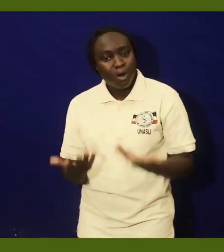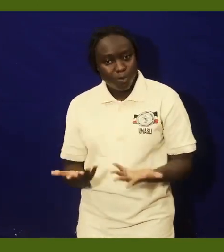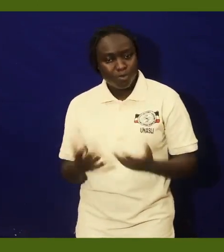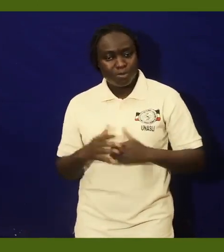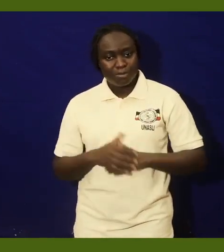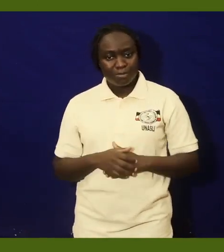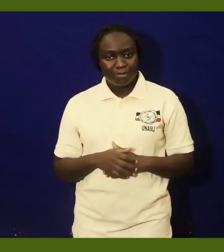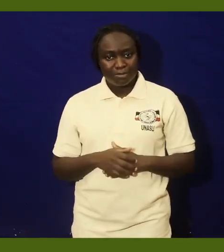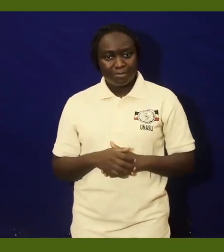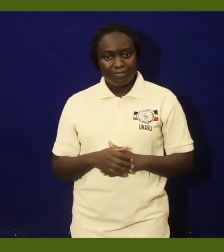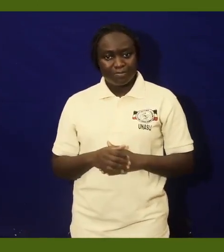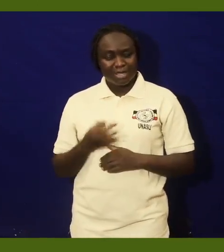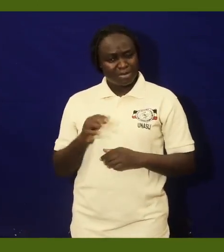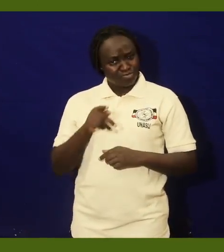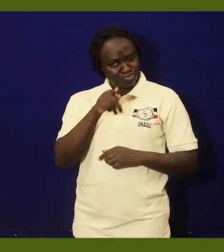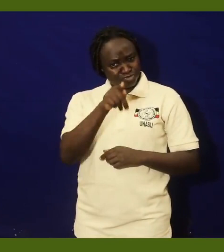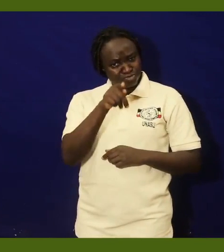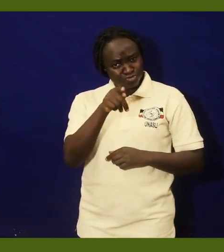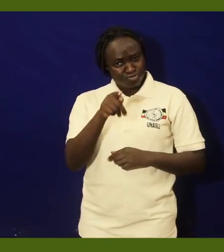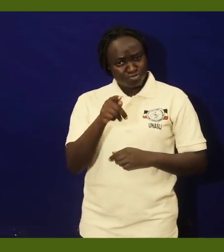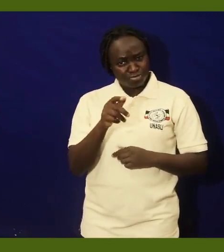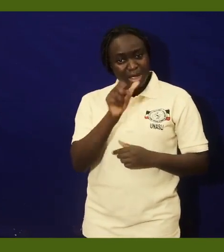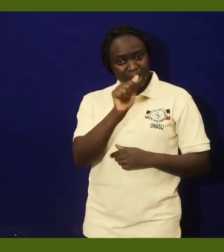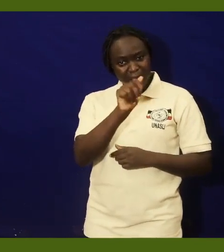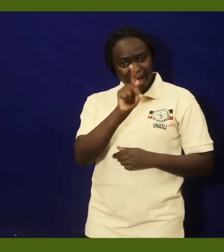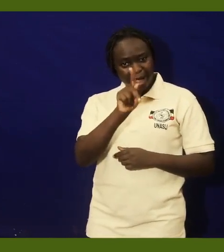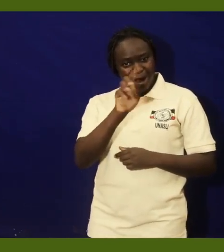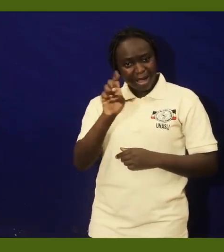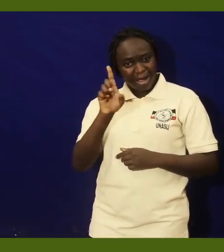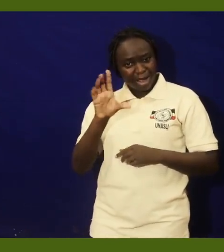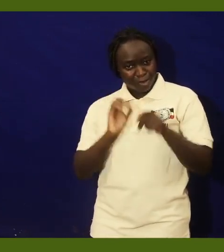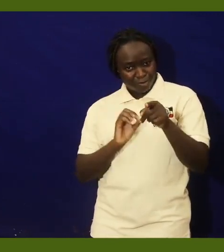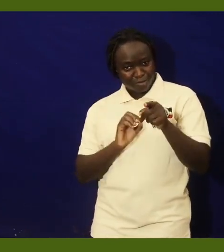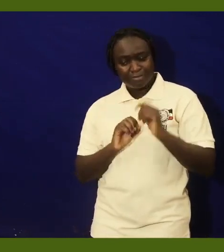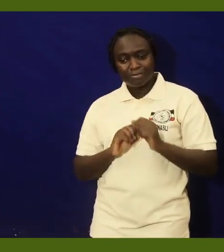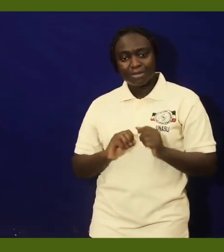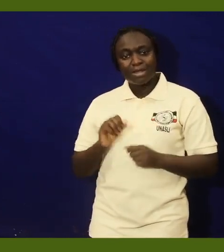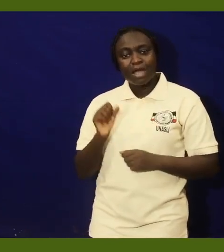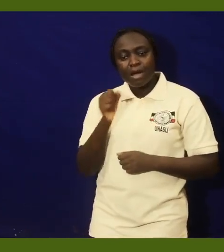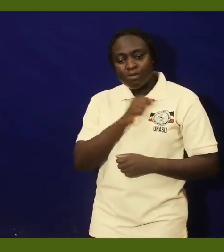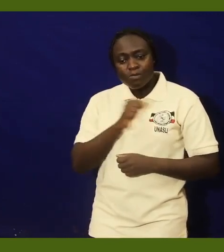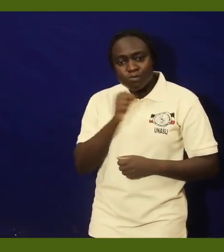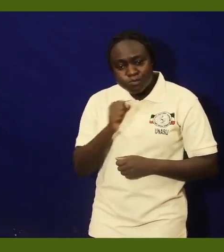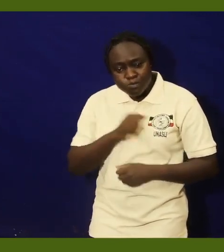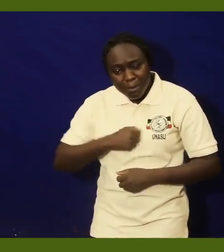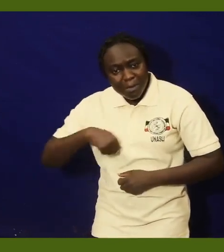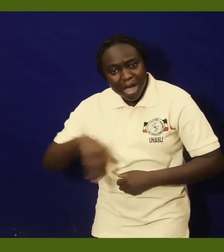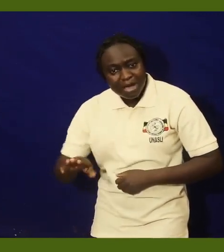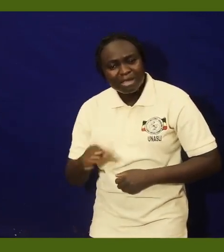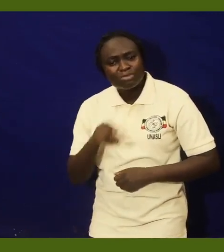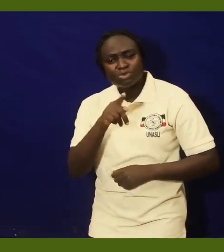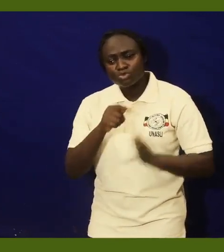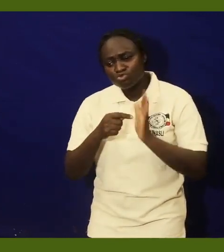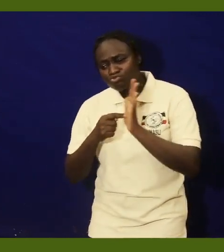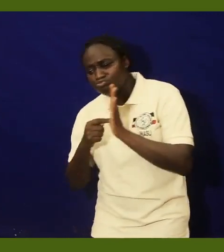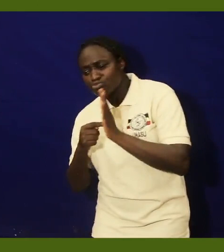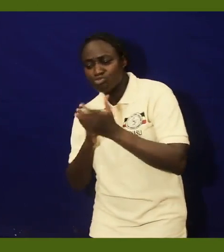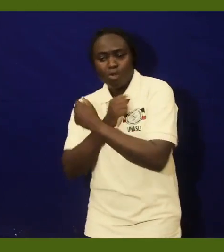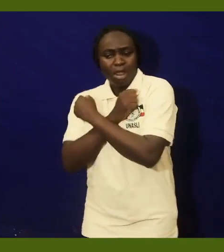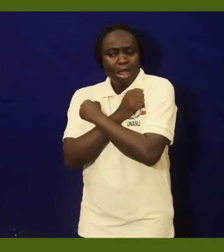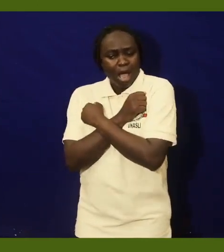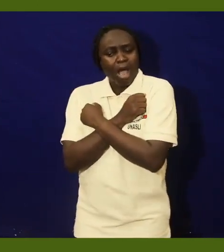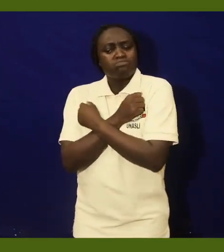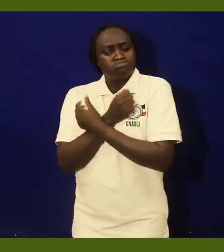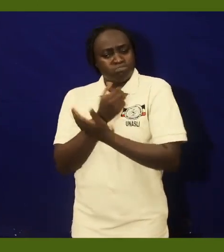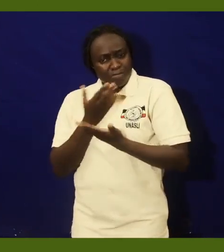If you were Akelo, what would you do for grandmother to show that you